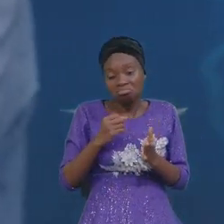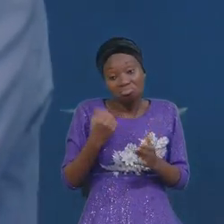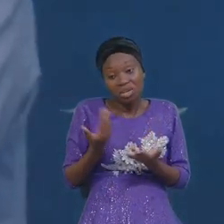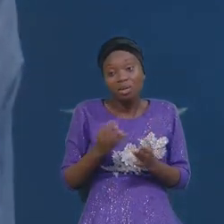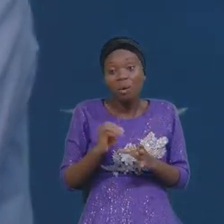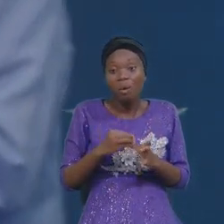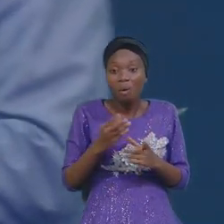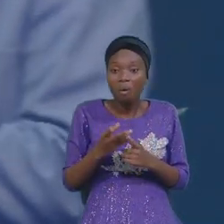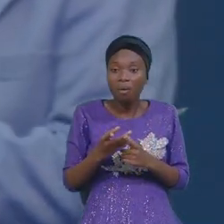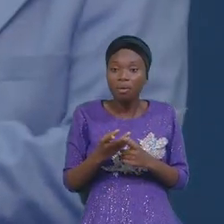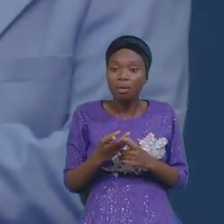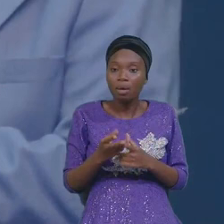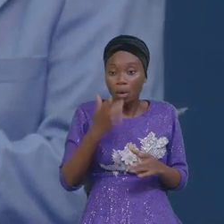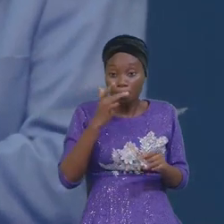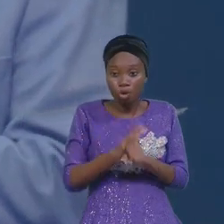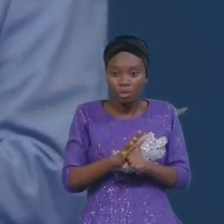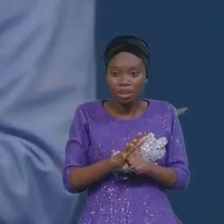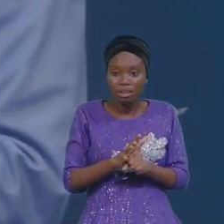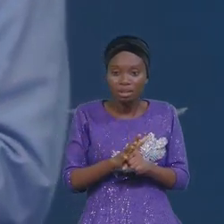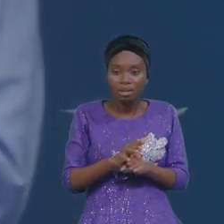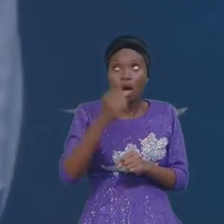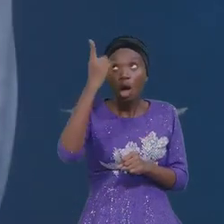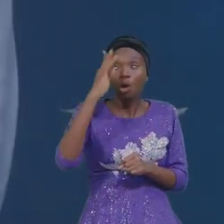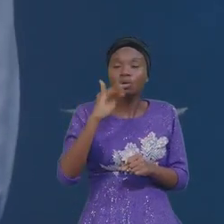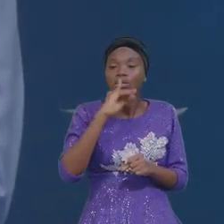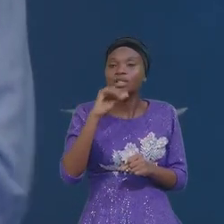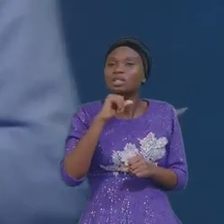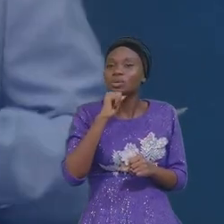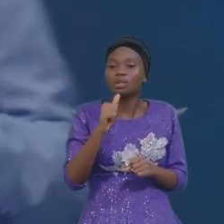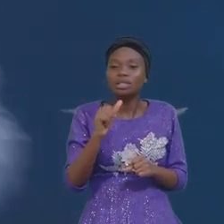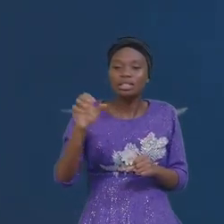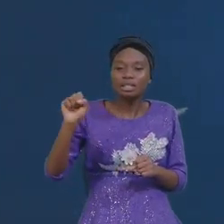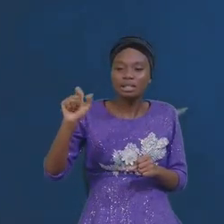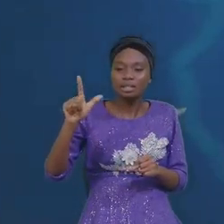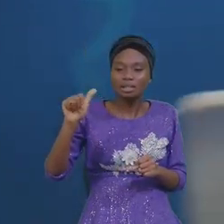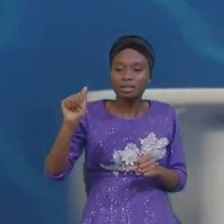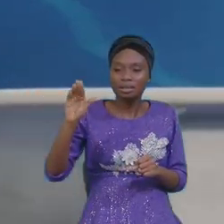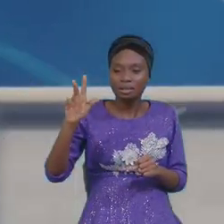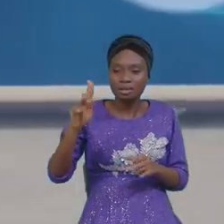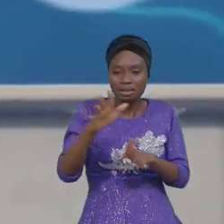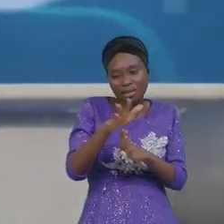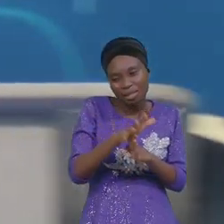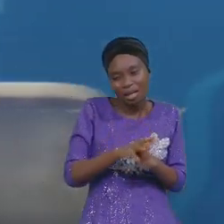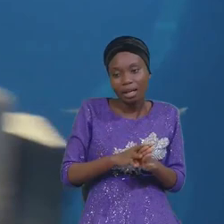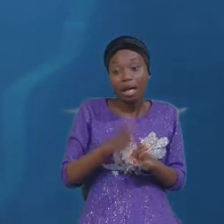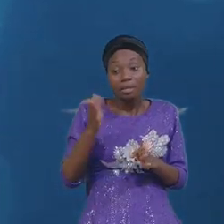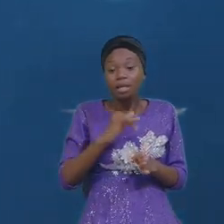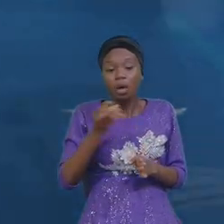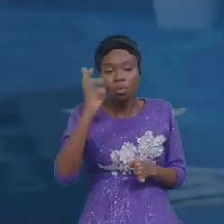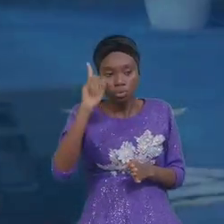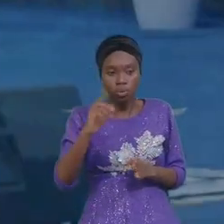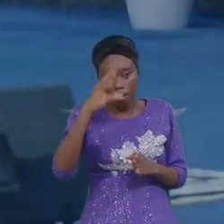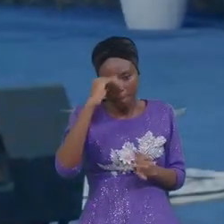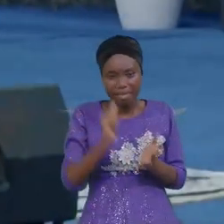a promise, God is not slack. There was one man that